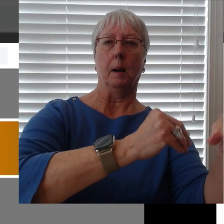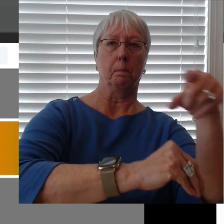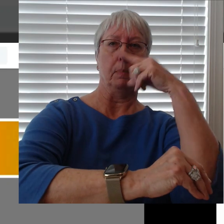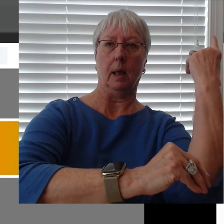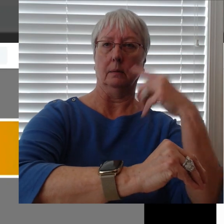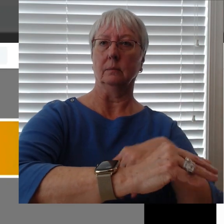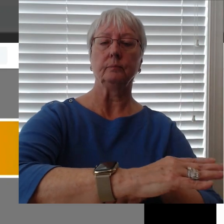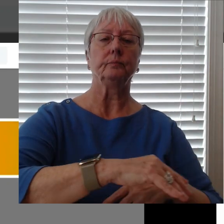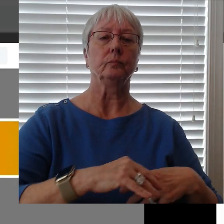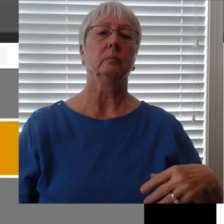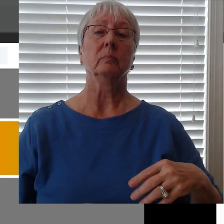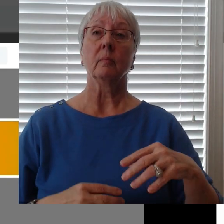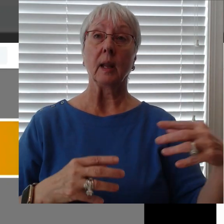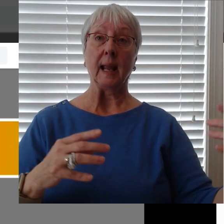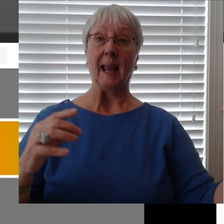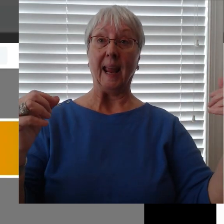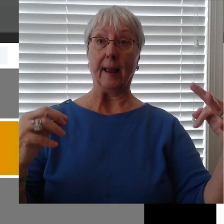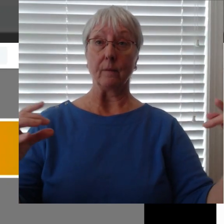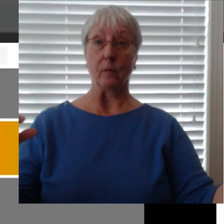By combining it with its complement,